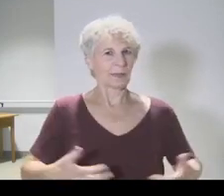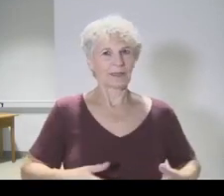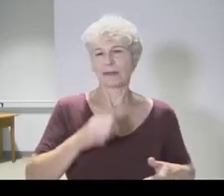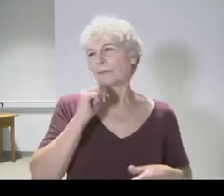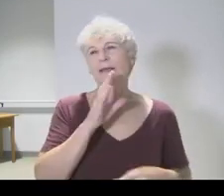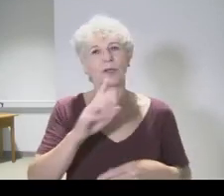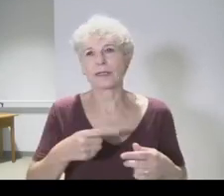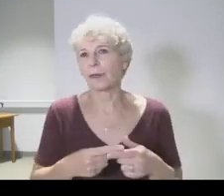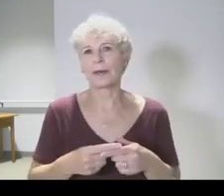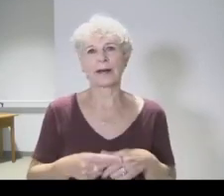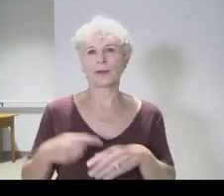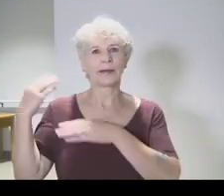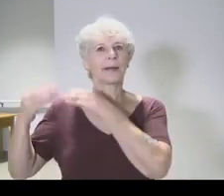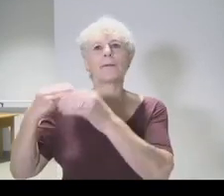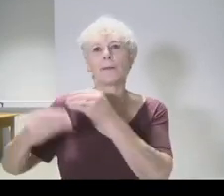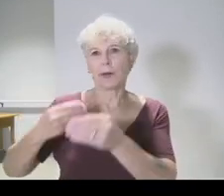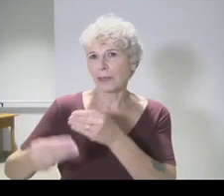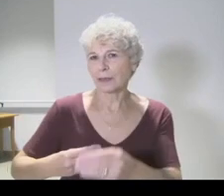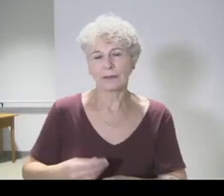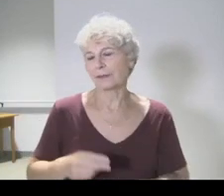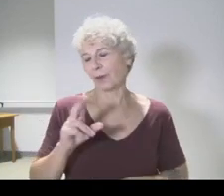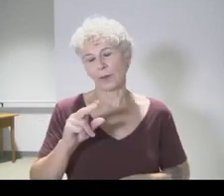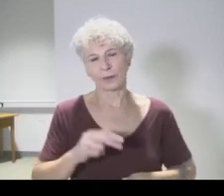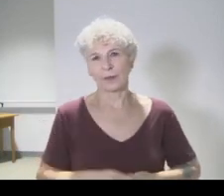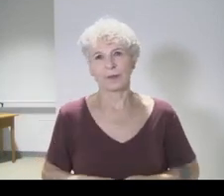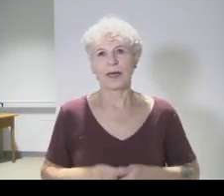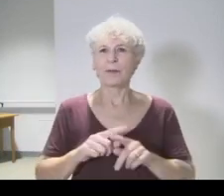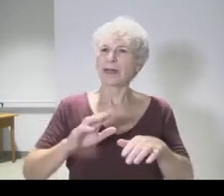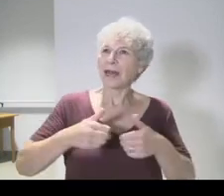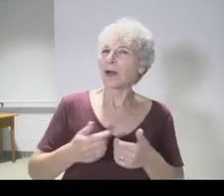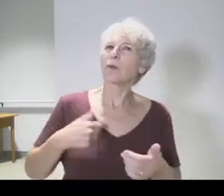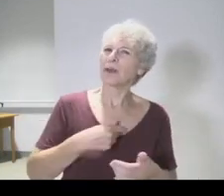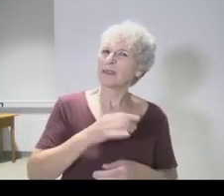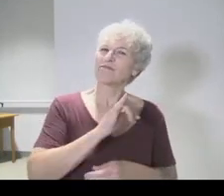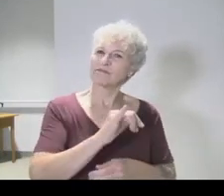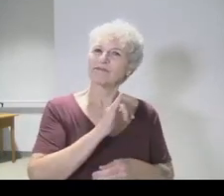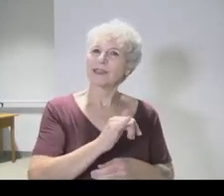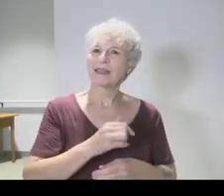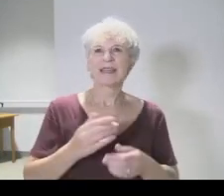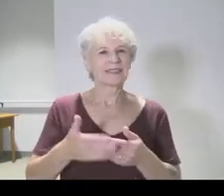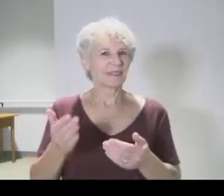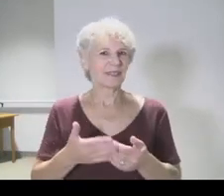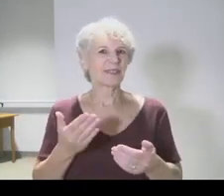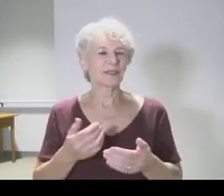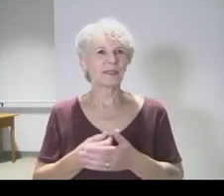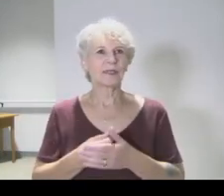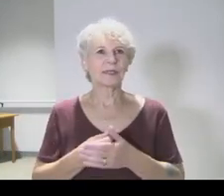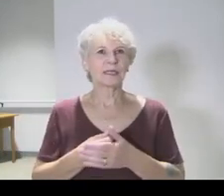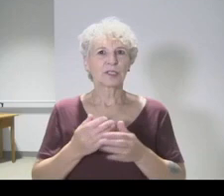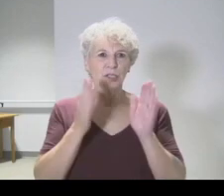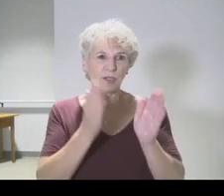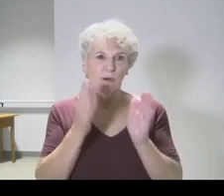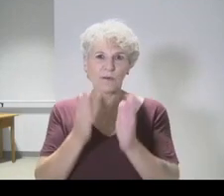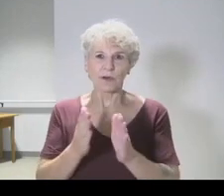how people claim we're descendants of monkeys, but how we, like the monkey, can easily be so intent on grasping at